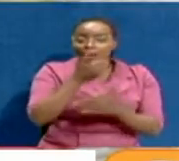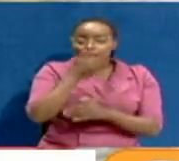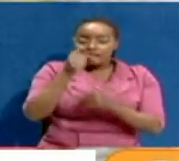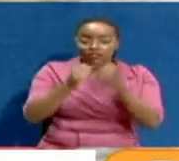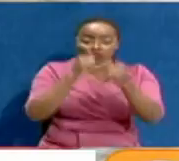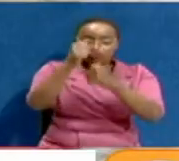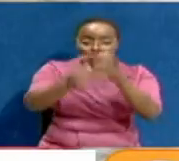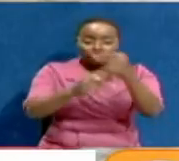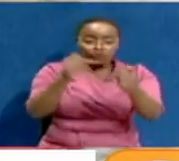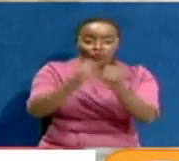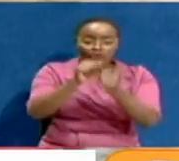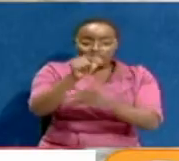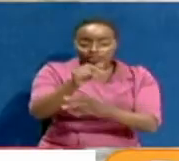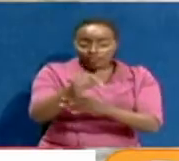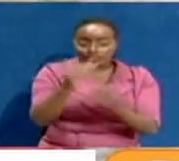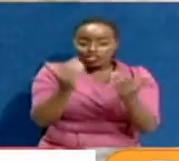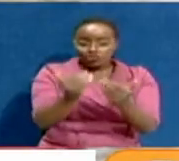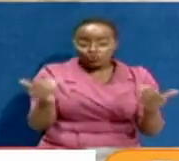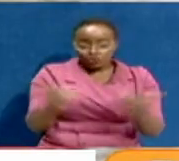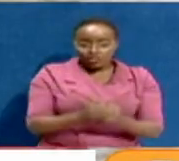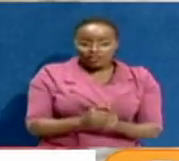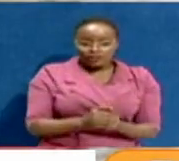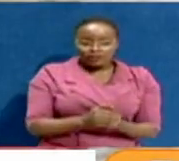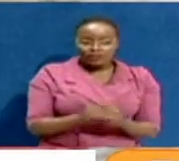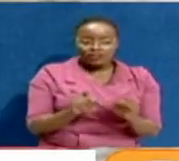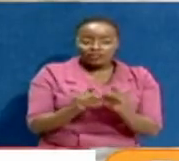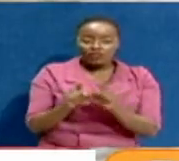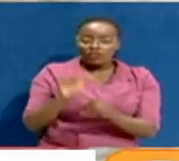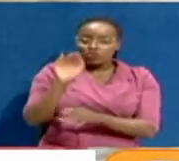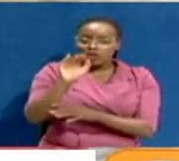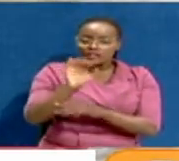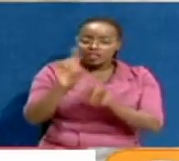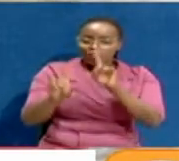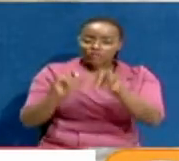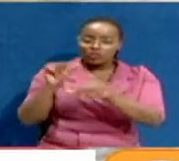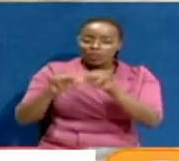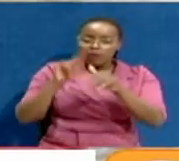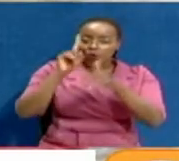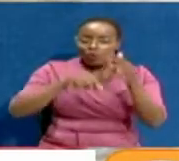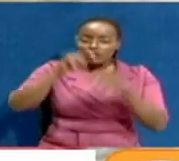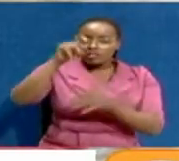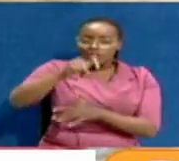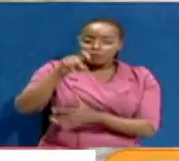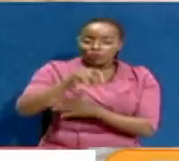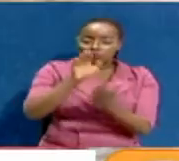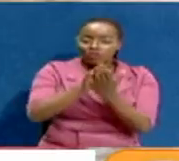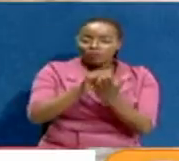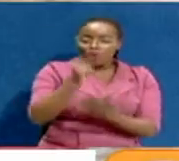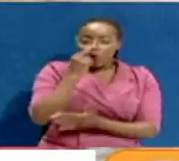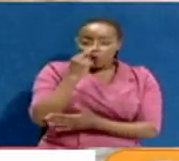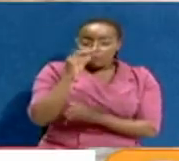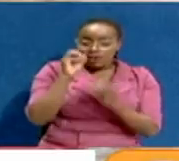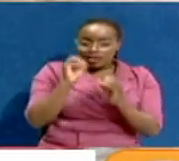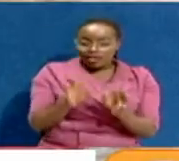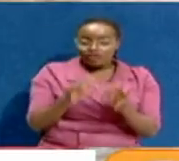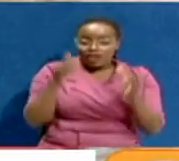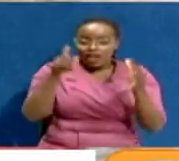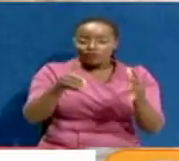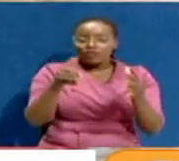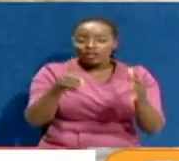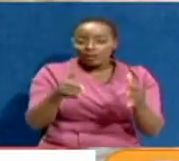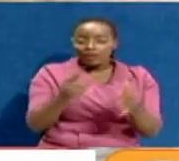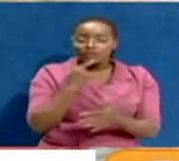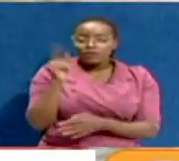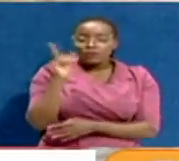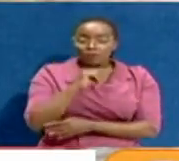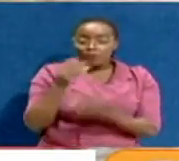about these children. You asked the other question about what we should keep at home. So if available,